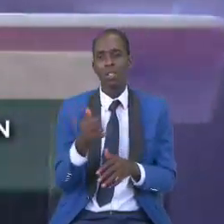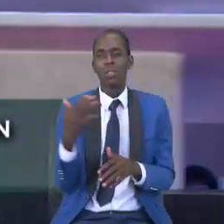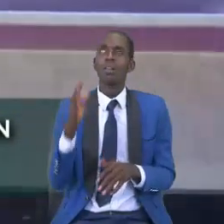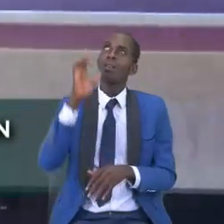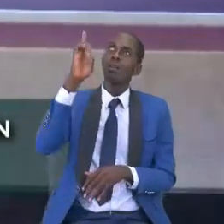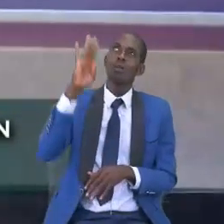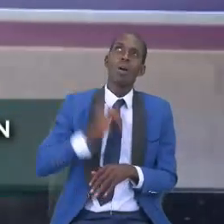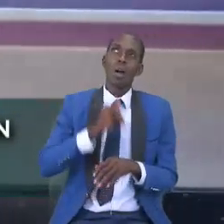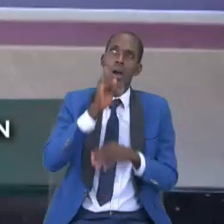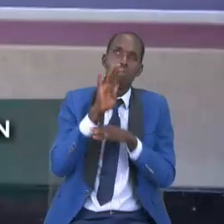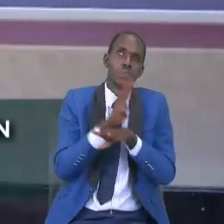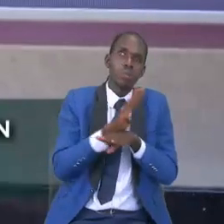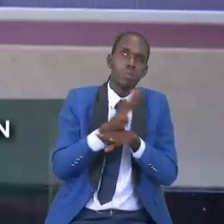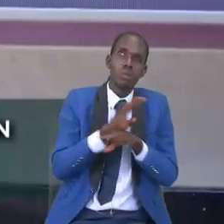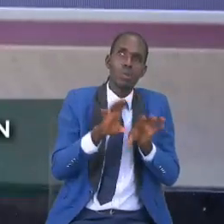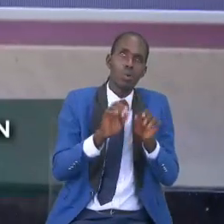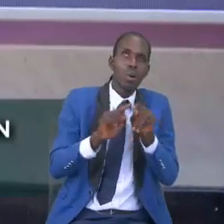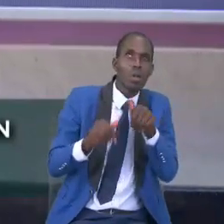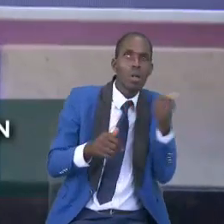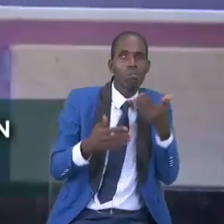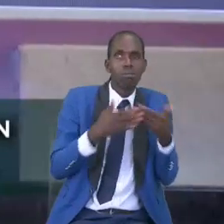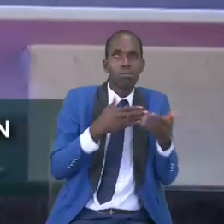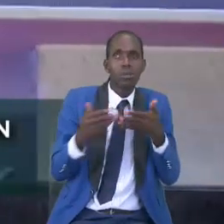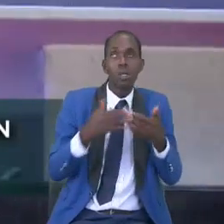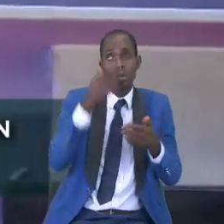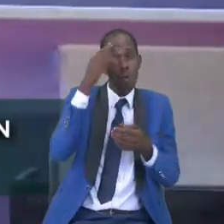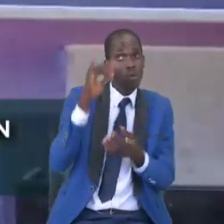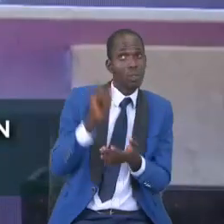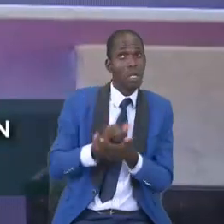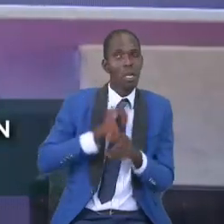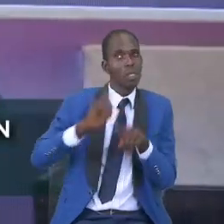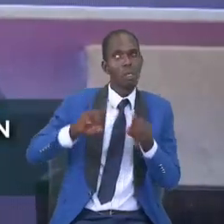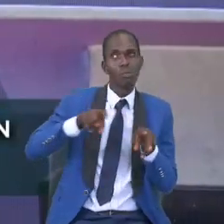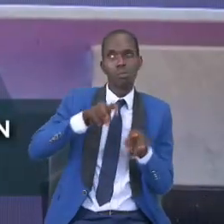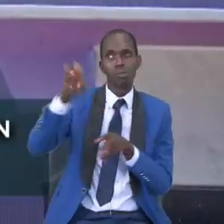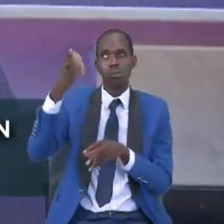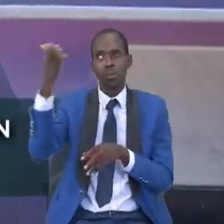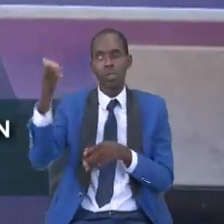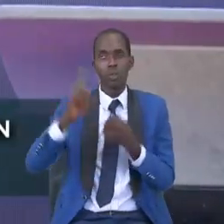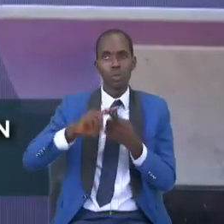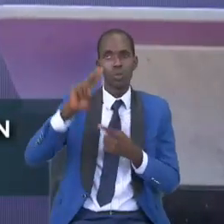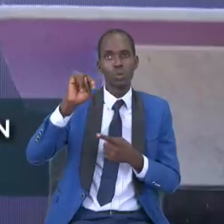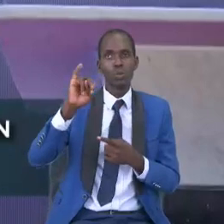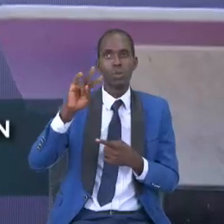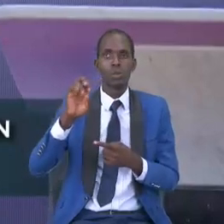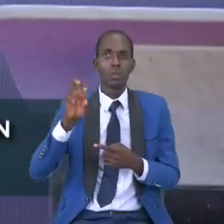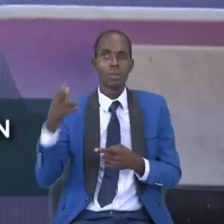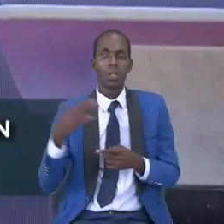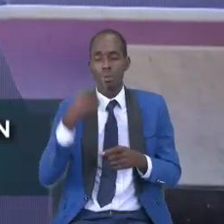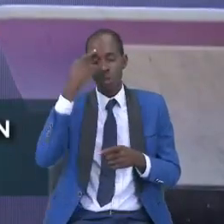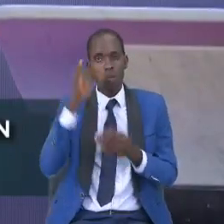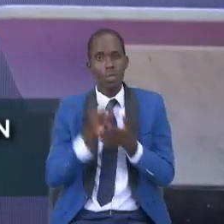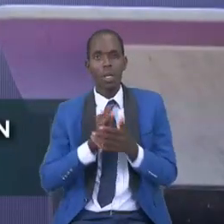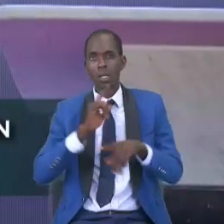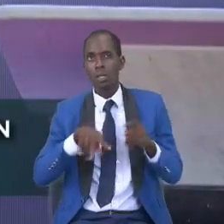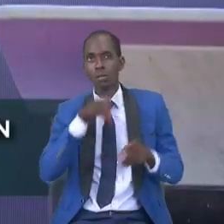doing this, I'm busy doing that because of that. I cannot go to Nineveh because of that. I cannot go to the cities